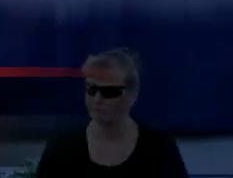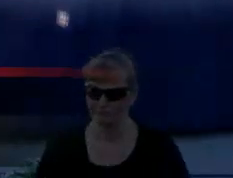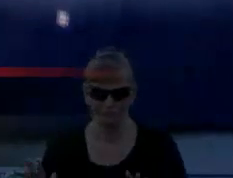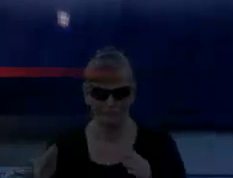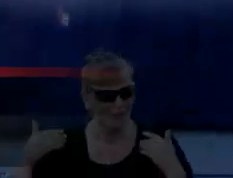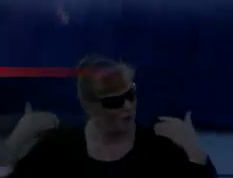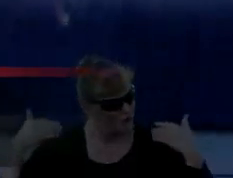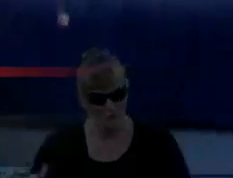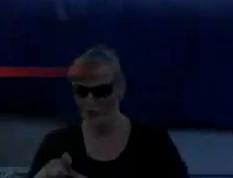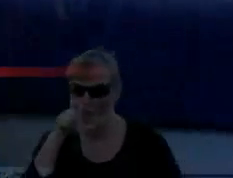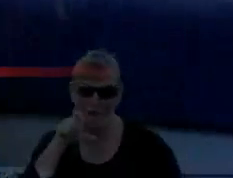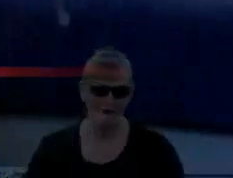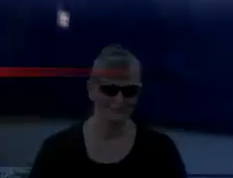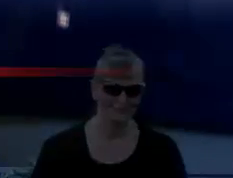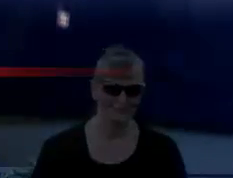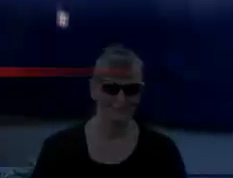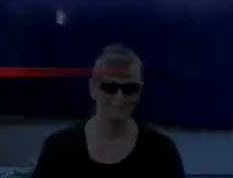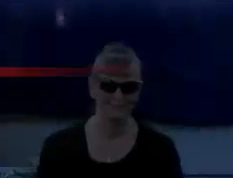Hawks!